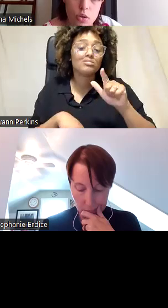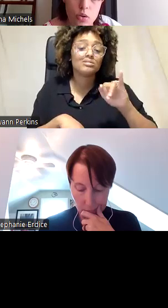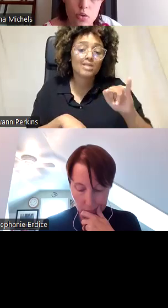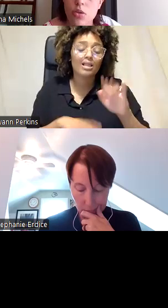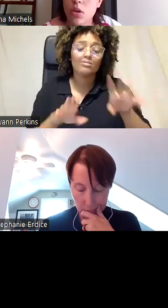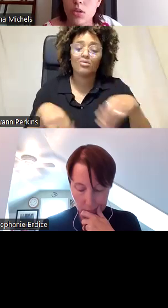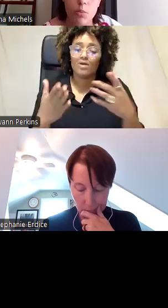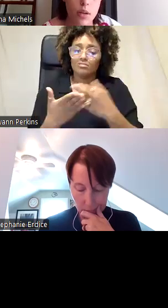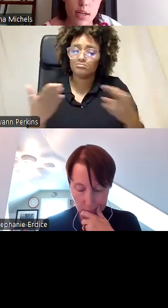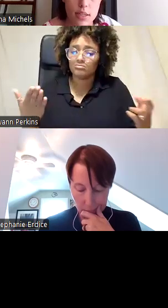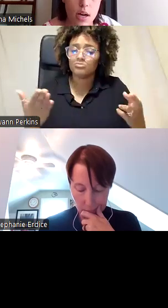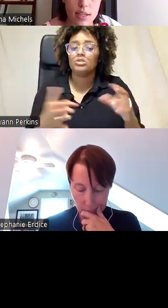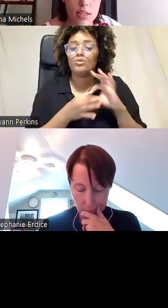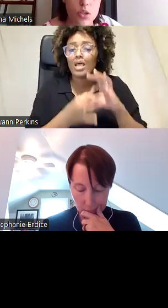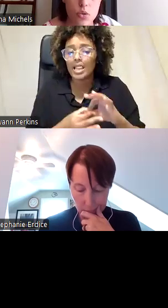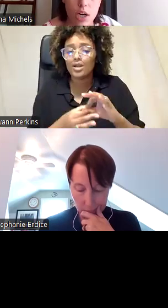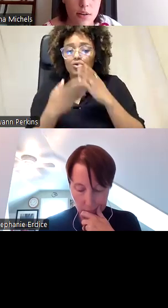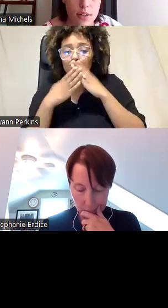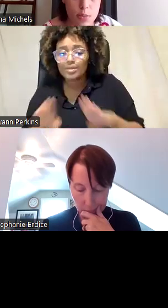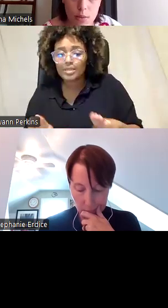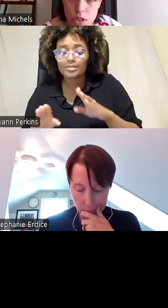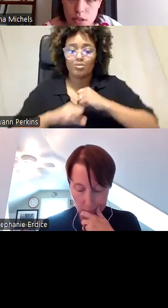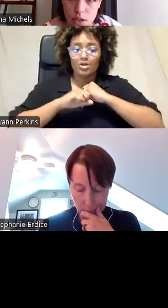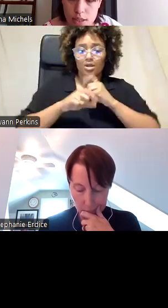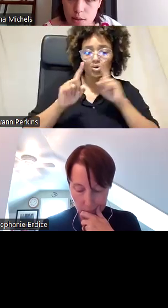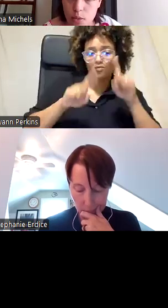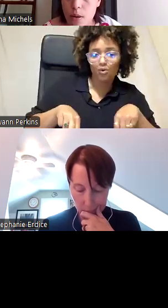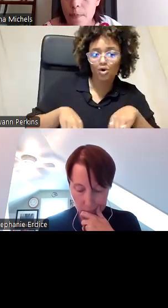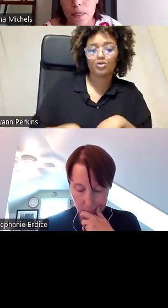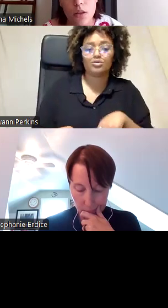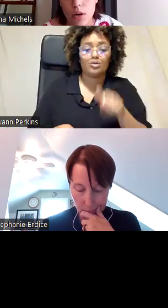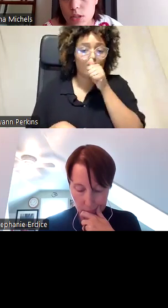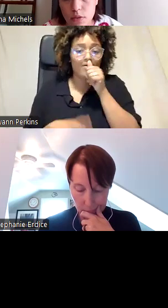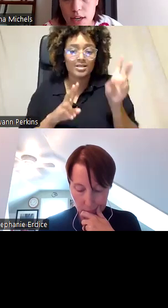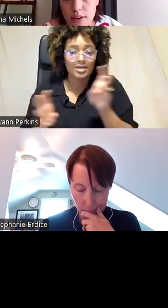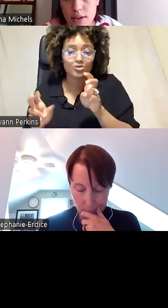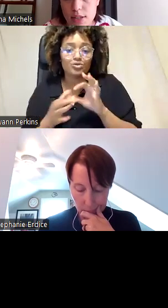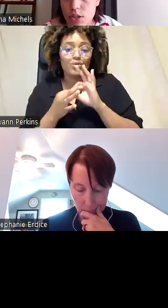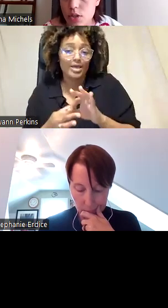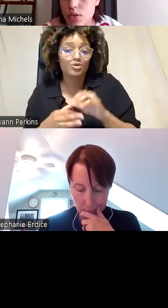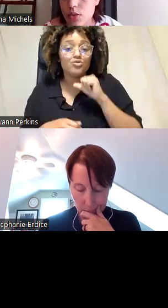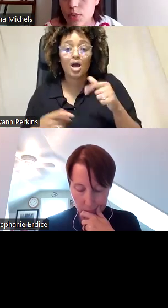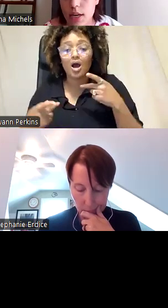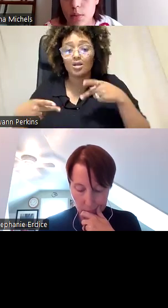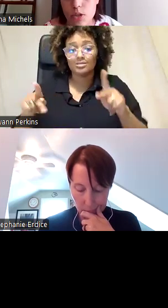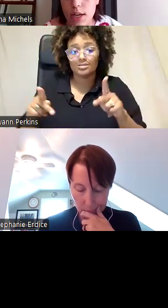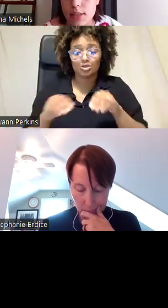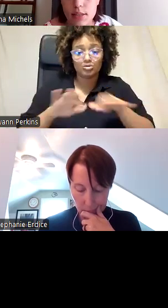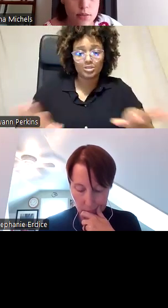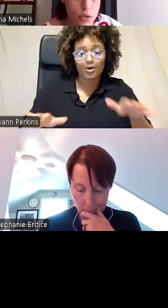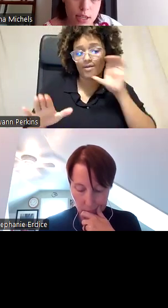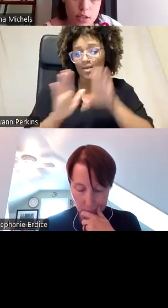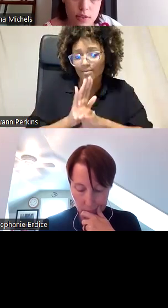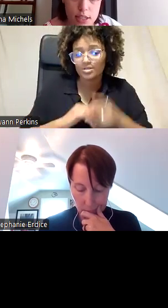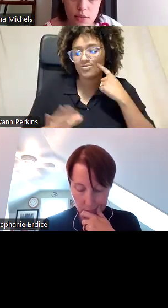privacy issues. So that'd be related to non-consensual sharing of intimate images, for example. There are also a variety of housing issues that we can help